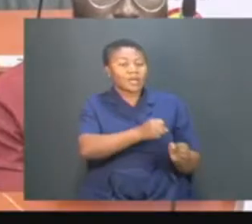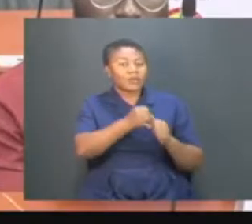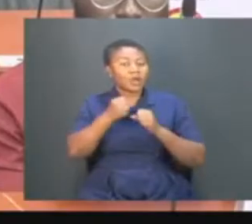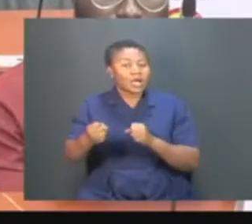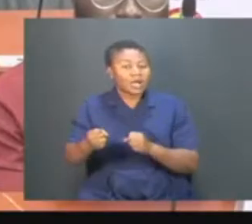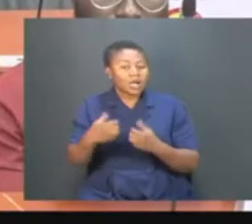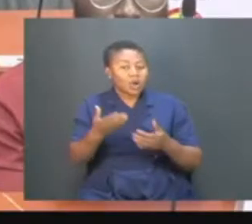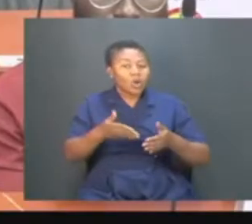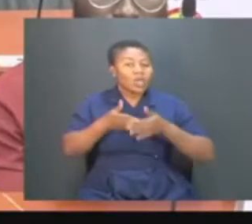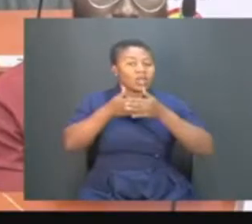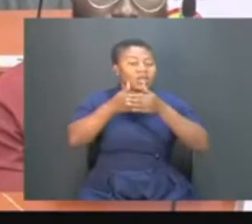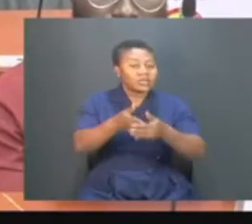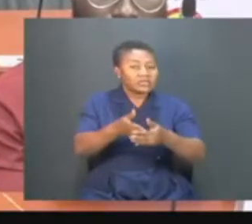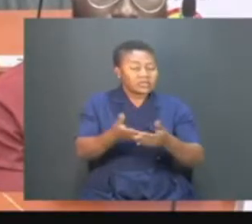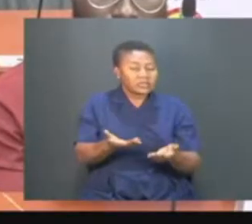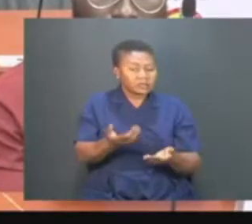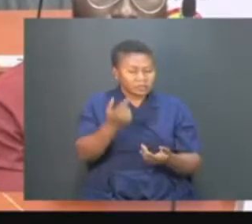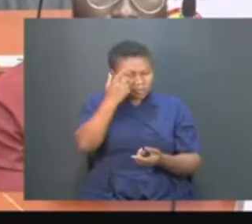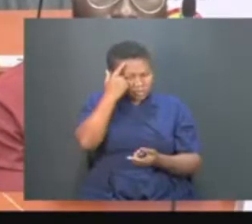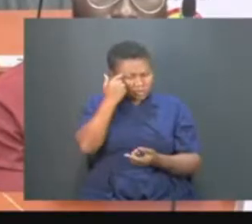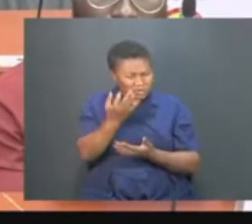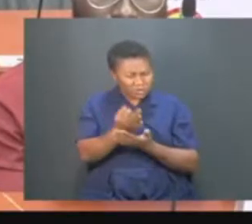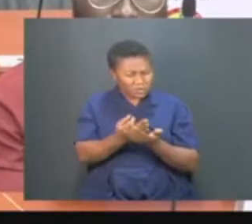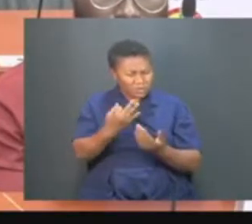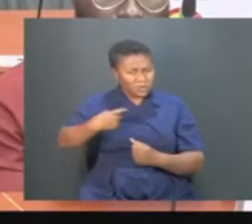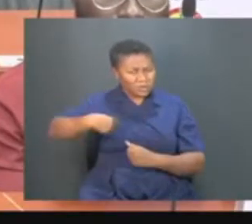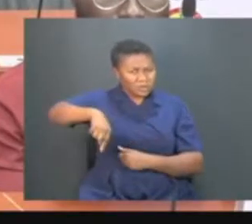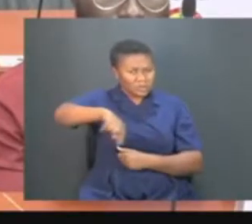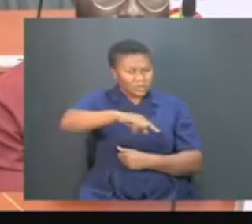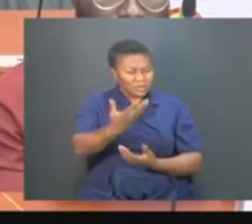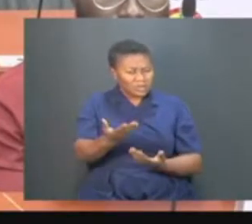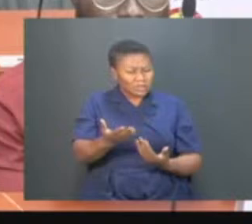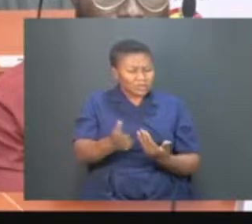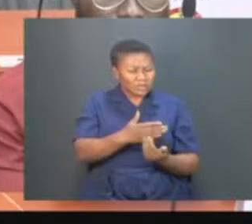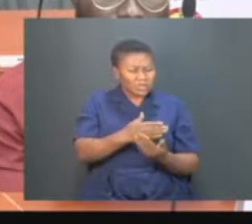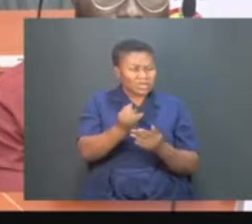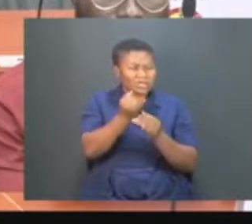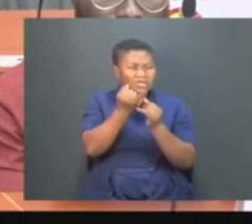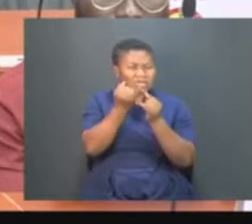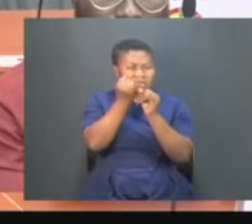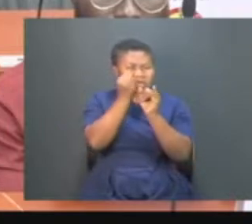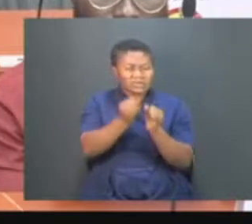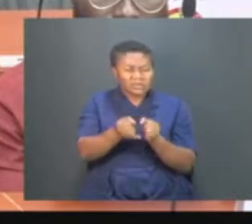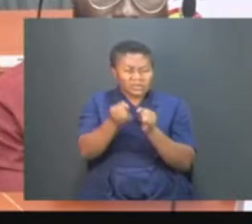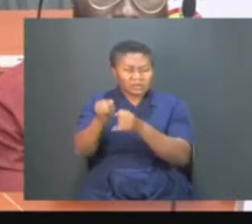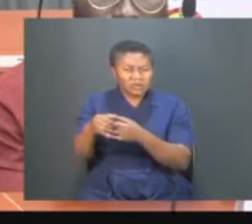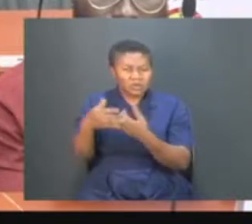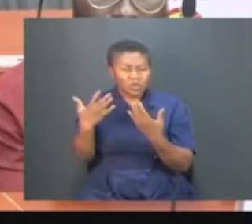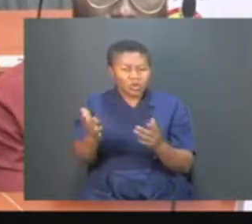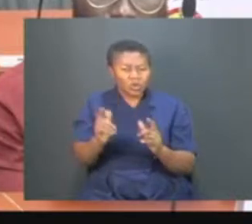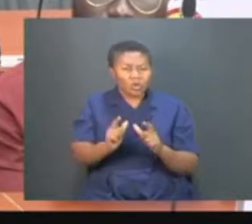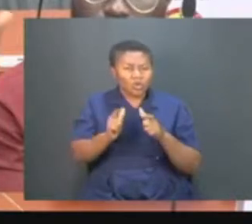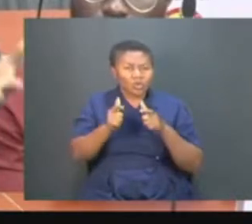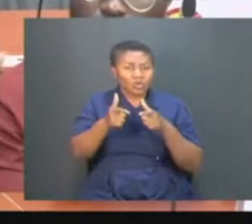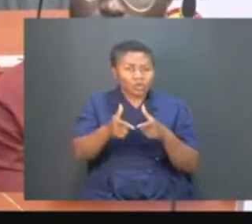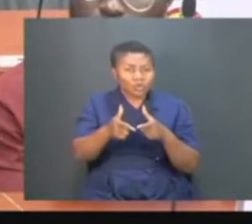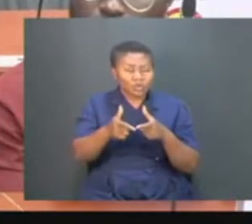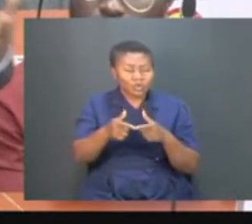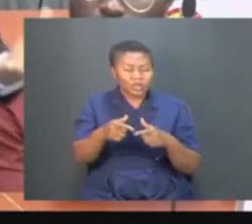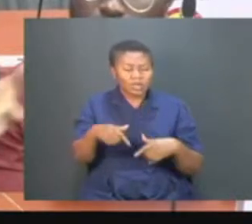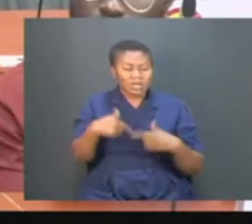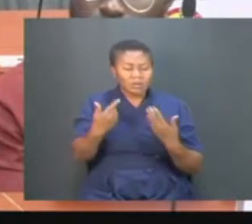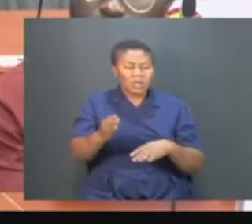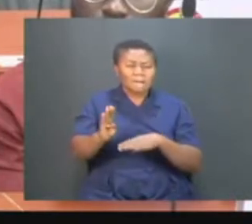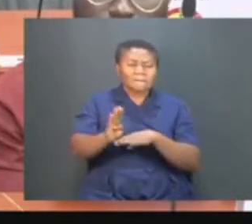because to some of us, either as individuals or as groups, It is all about enterprising,